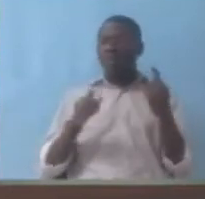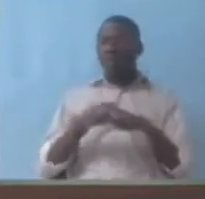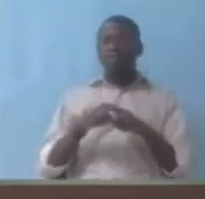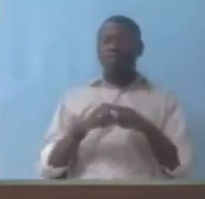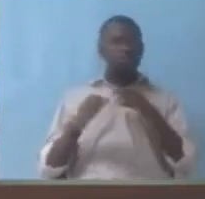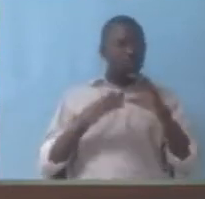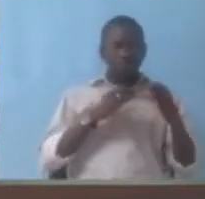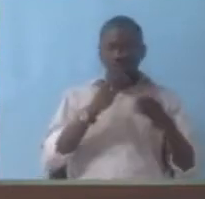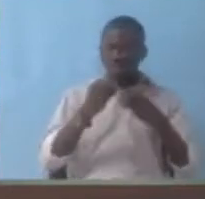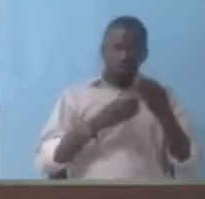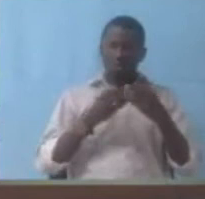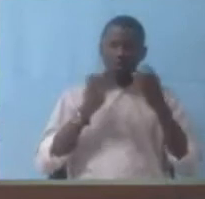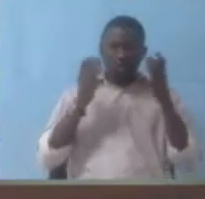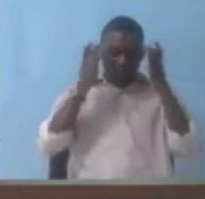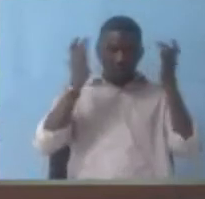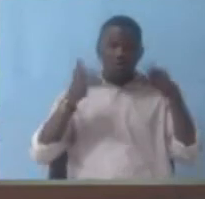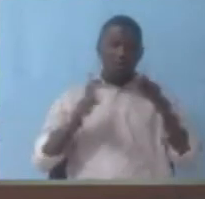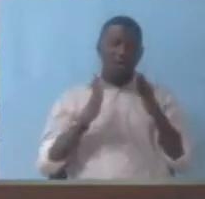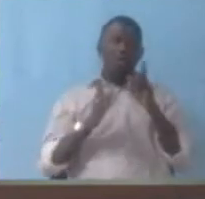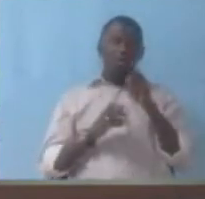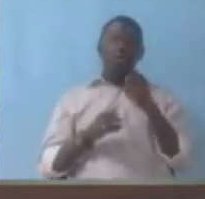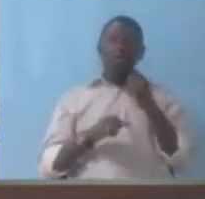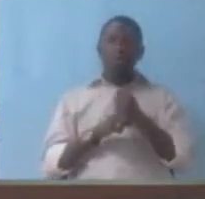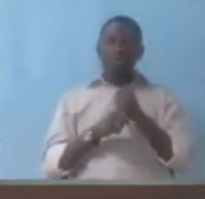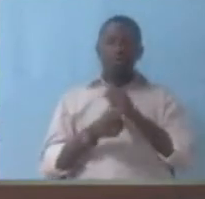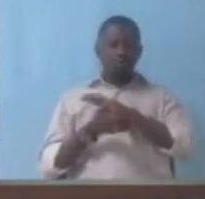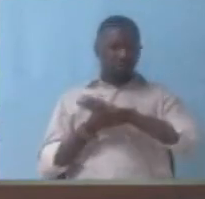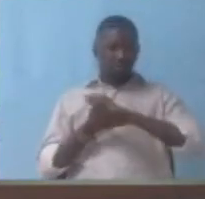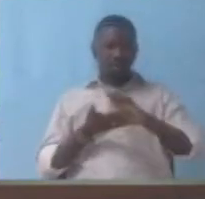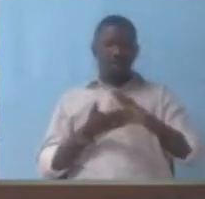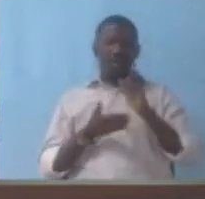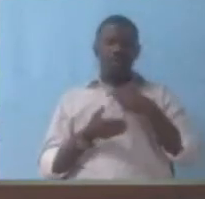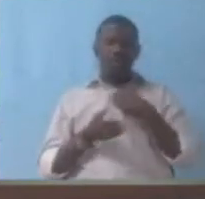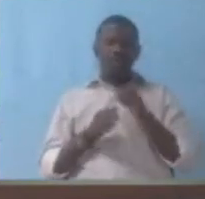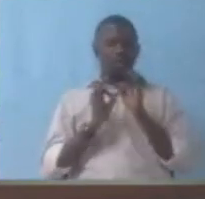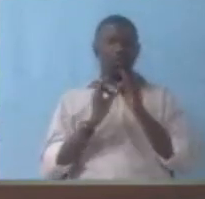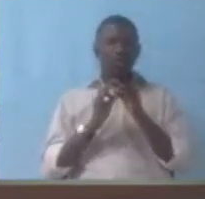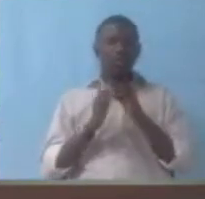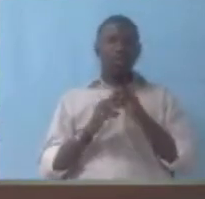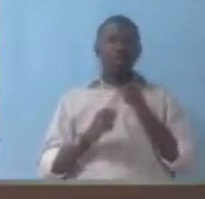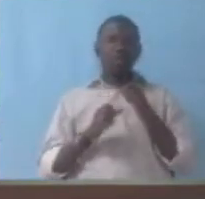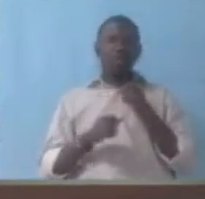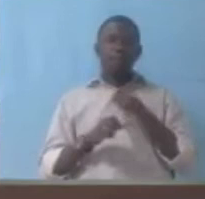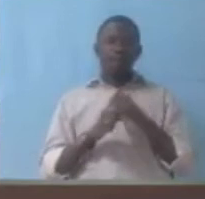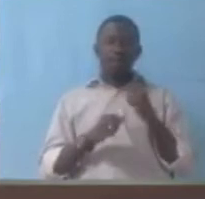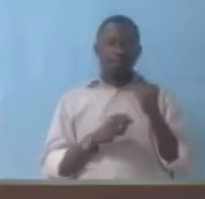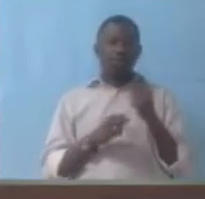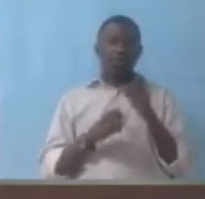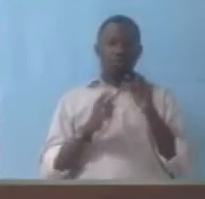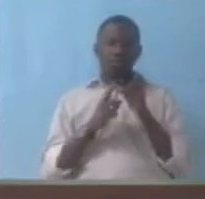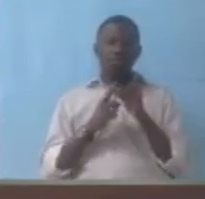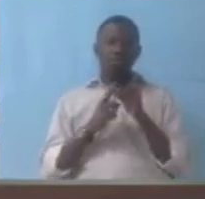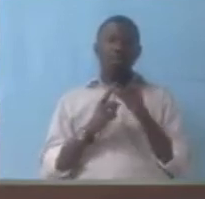And I would like to underscore it. ndumbele fla ka bambandi. I take